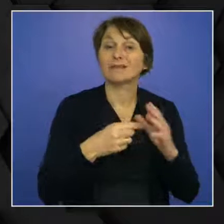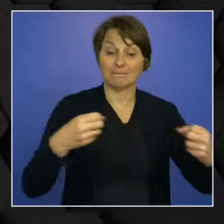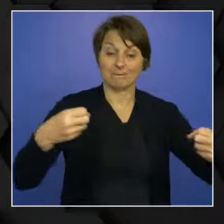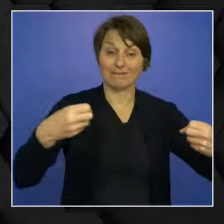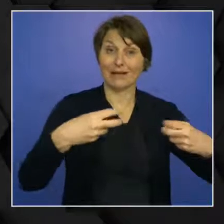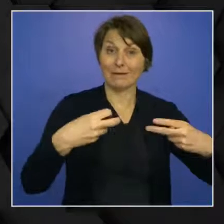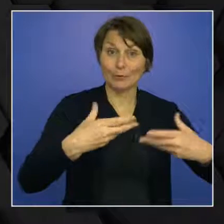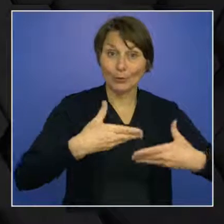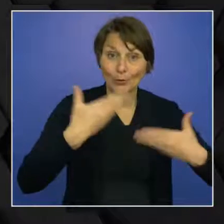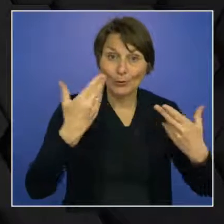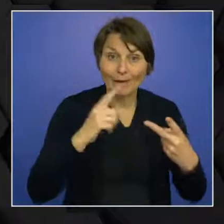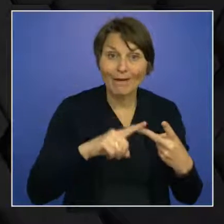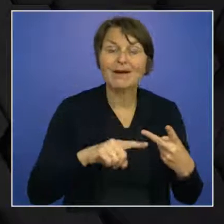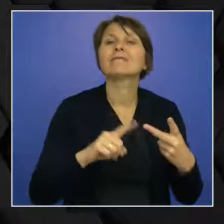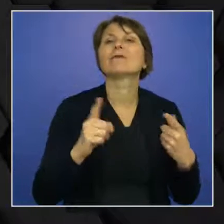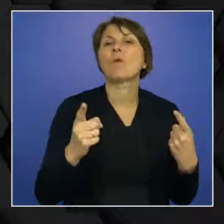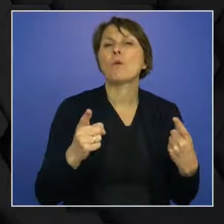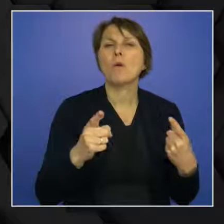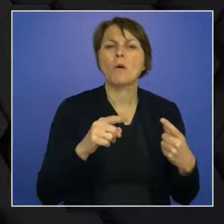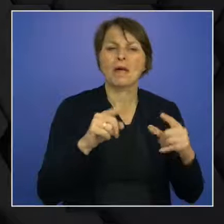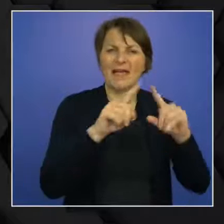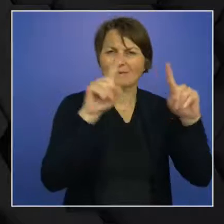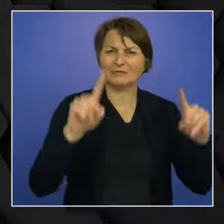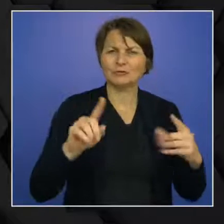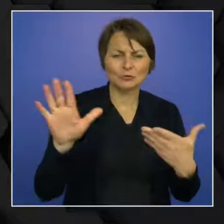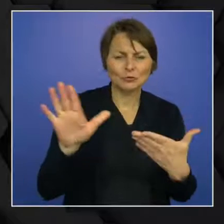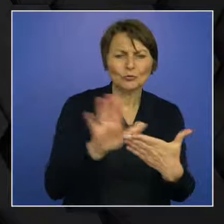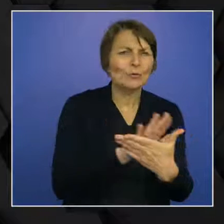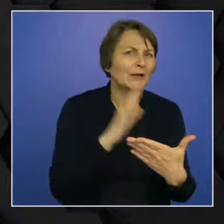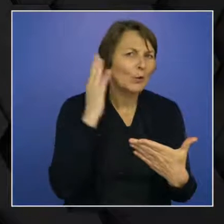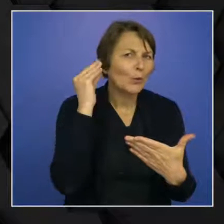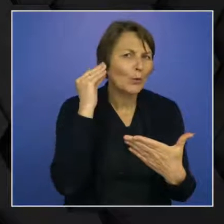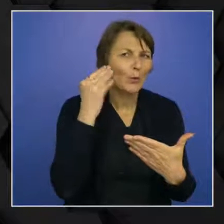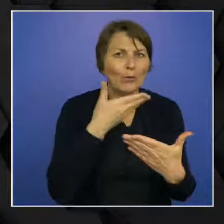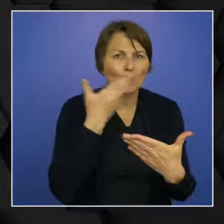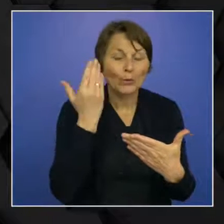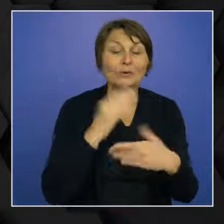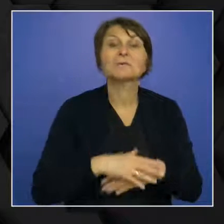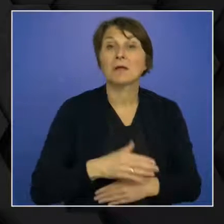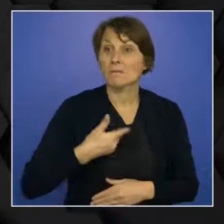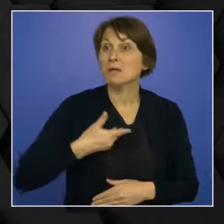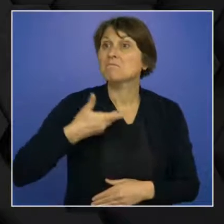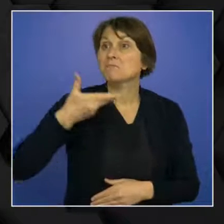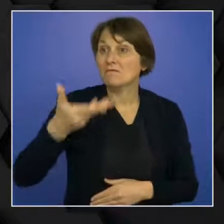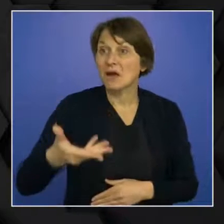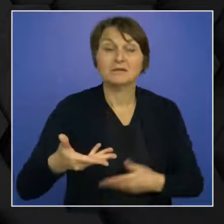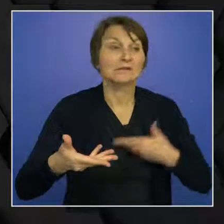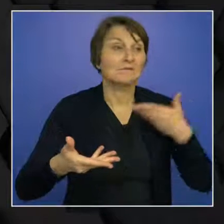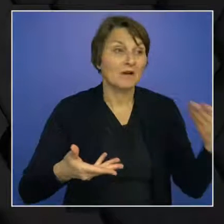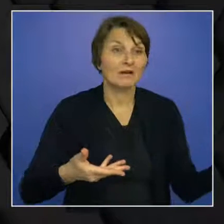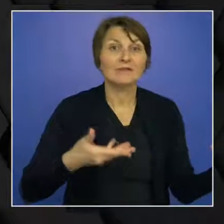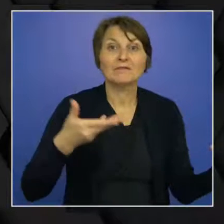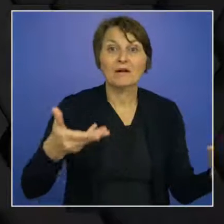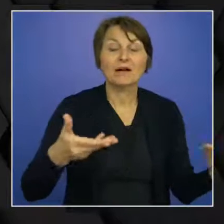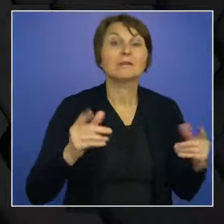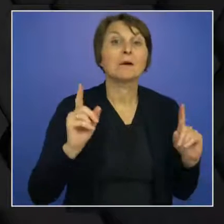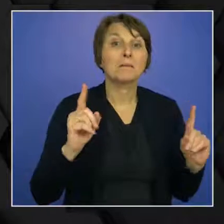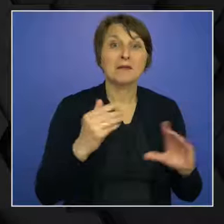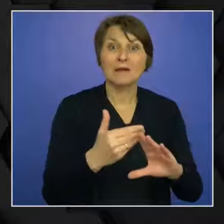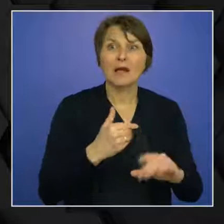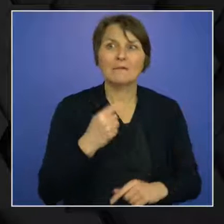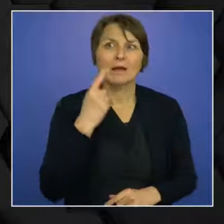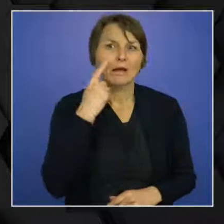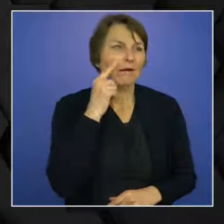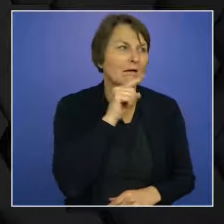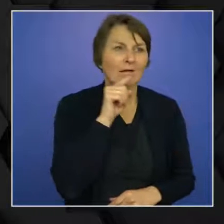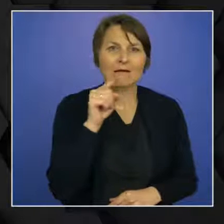be screen reader accessible. So I've been invited to those kinds of things, and now I'm highly attuned to seeing them and saying, that looks like a